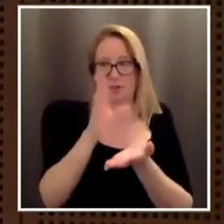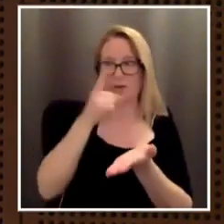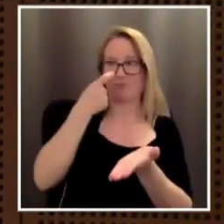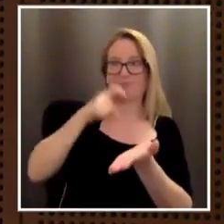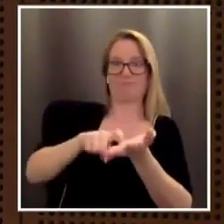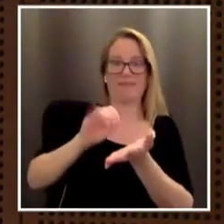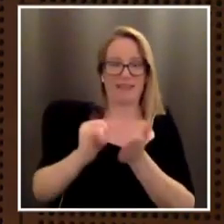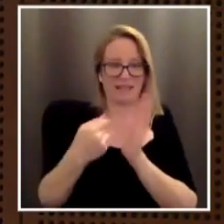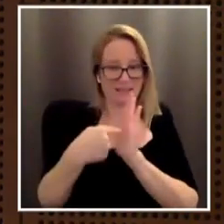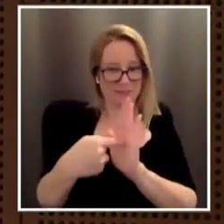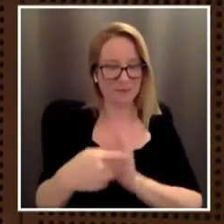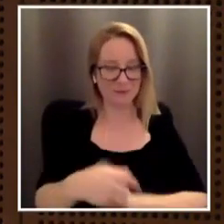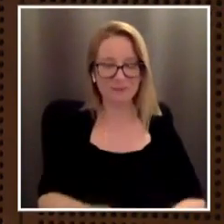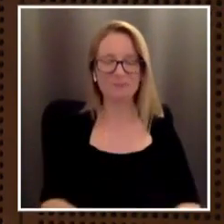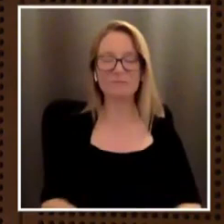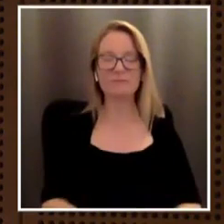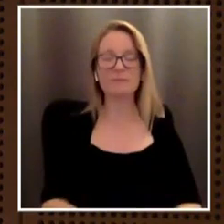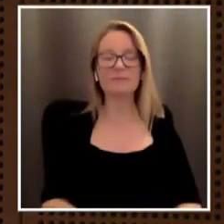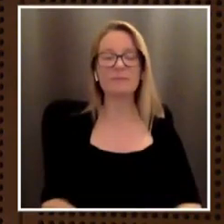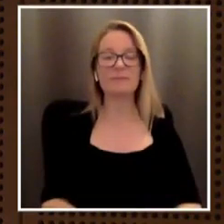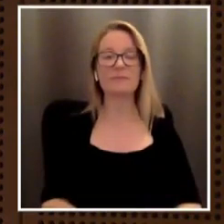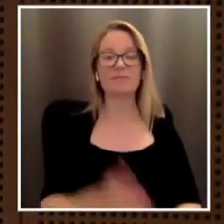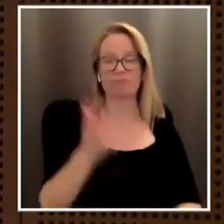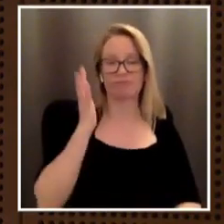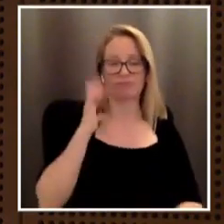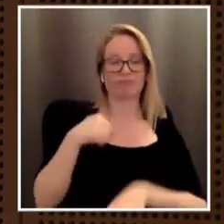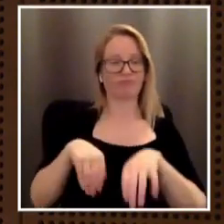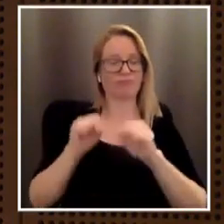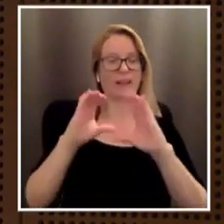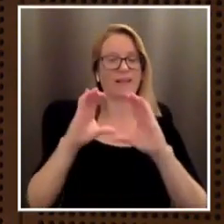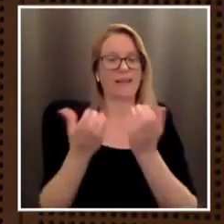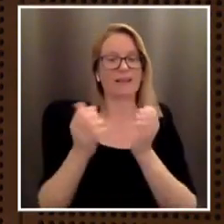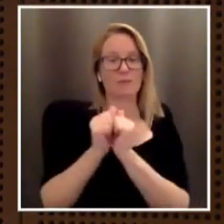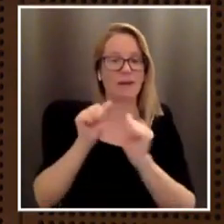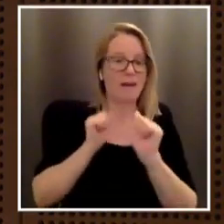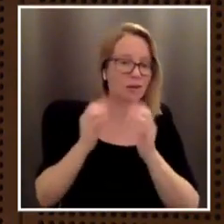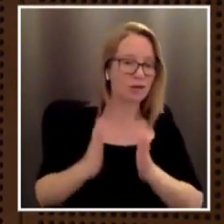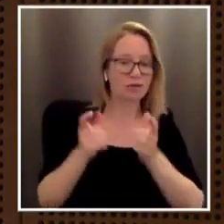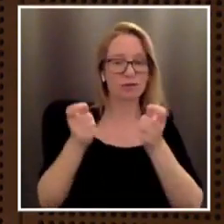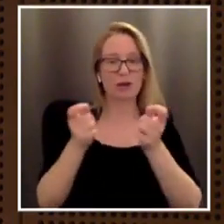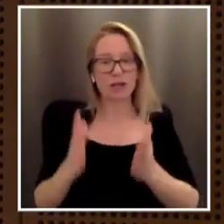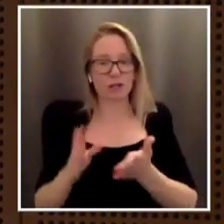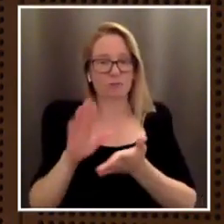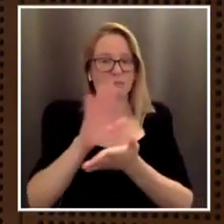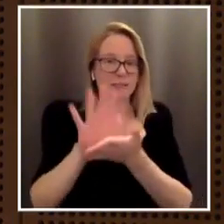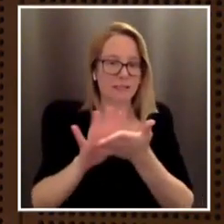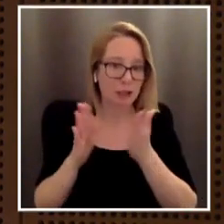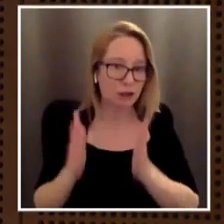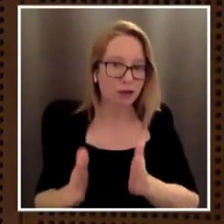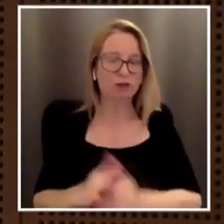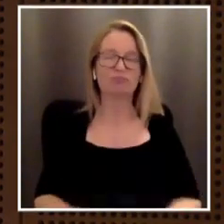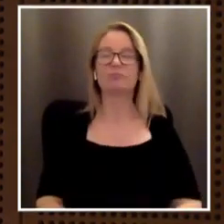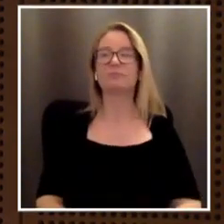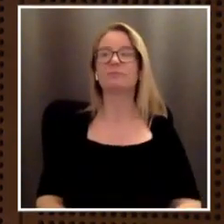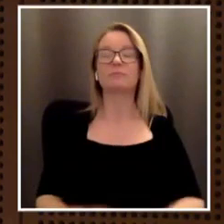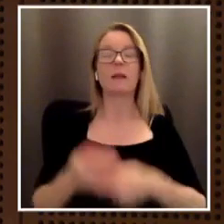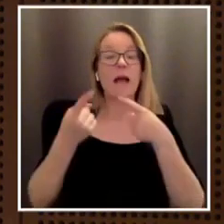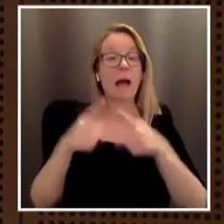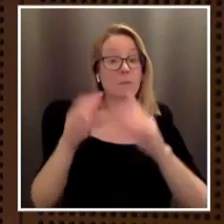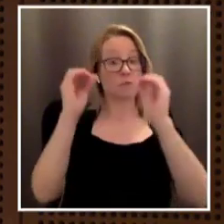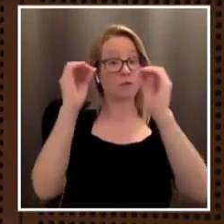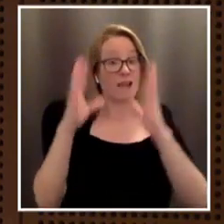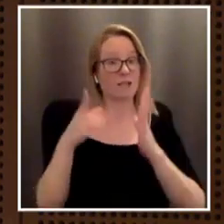of example. I was taking a class with actors, directors, and designers, and the professor